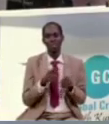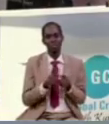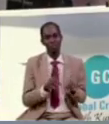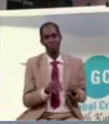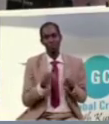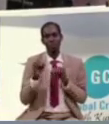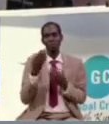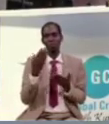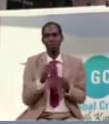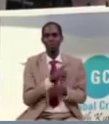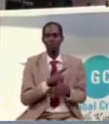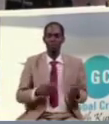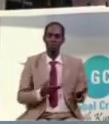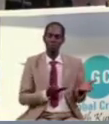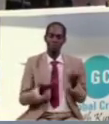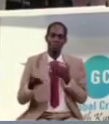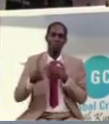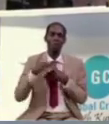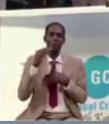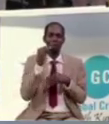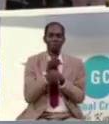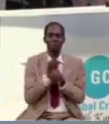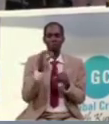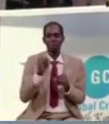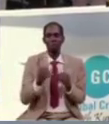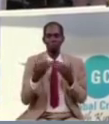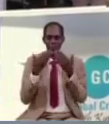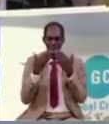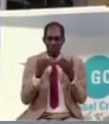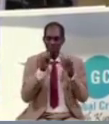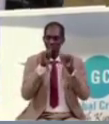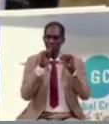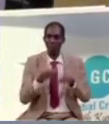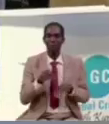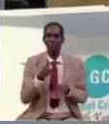take you back safely. God bless you, sir. Thank you. Thank you very much.